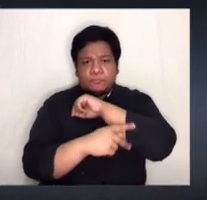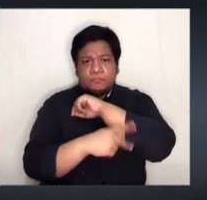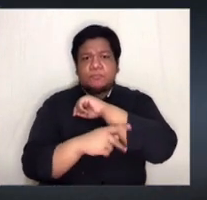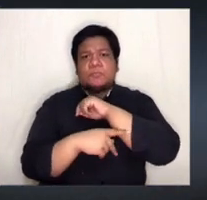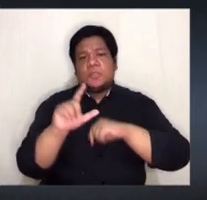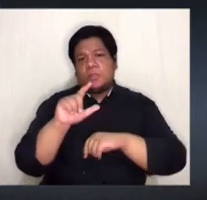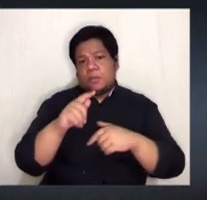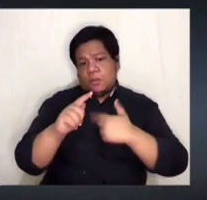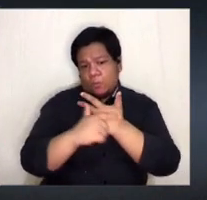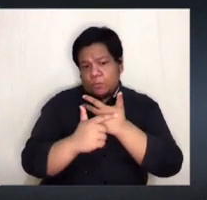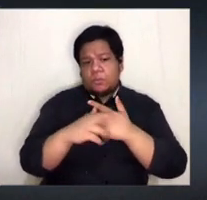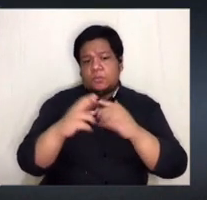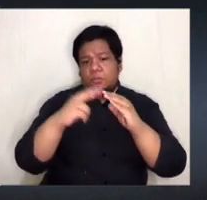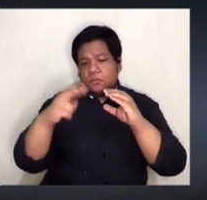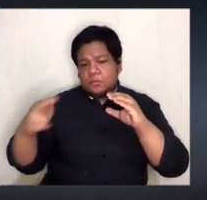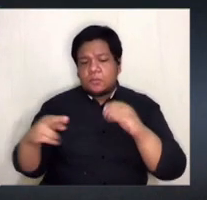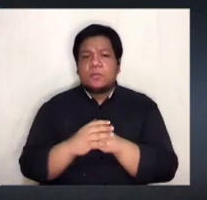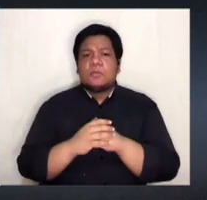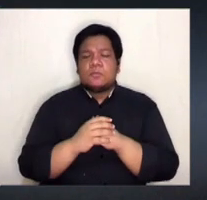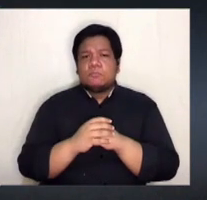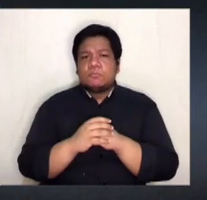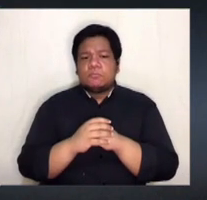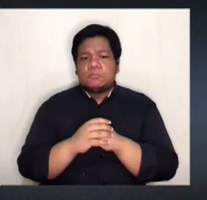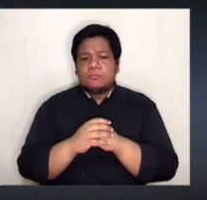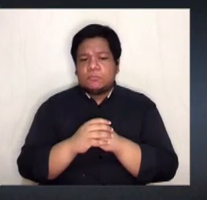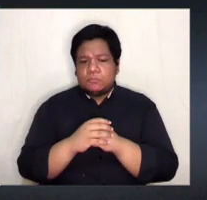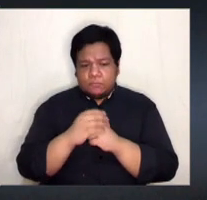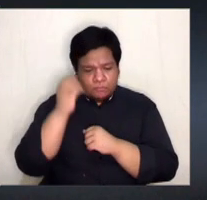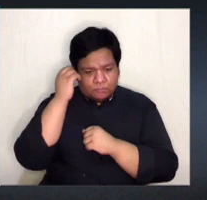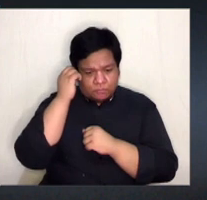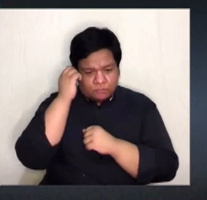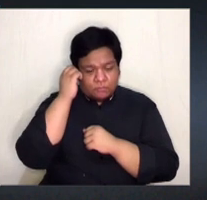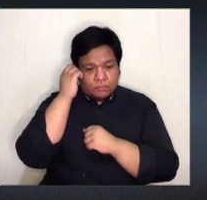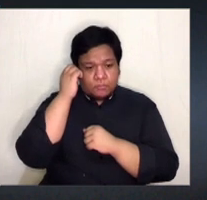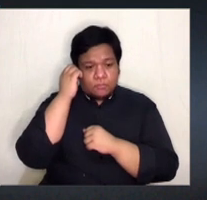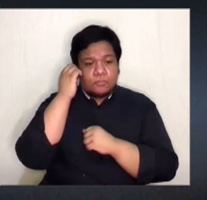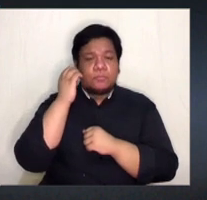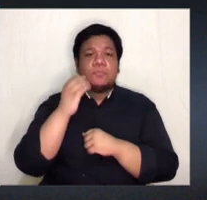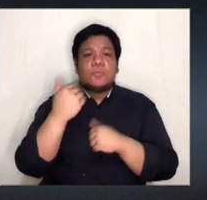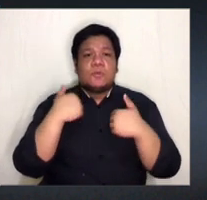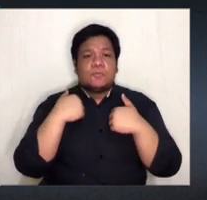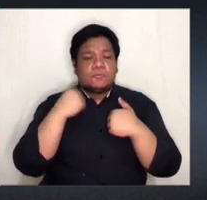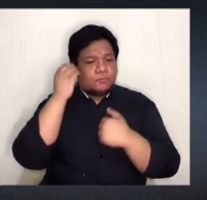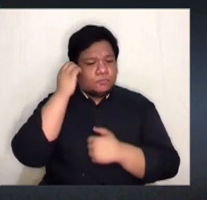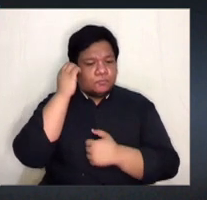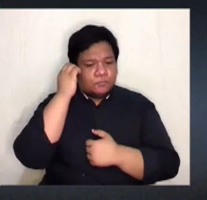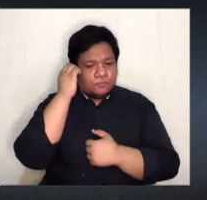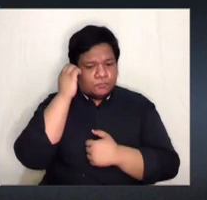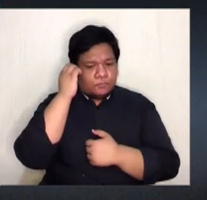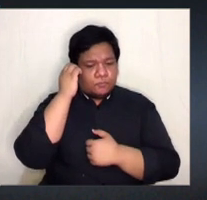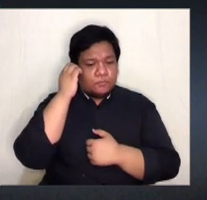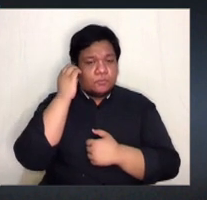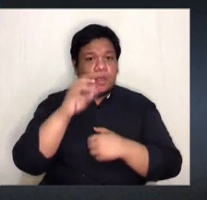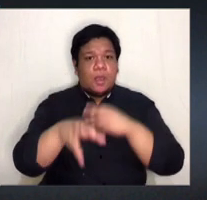Rizal. The opposition senator dubbed it as toxic micromanagement and an overstepping to local affairs. She added,